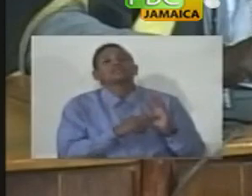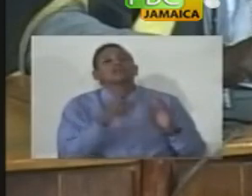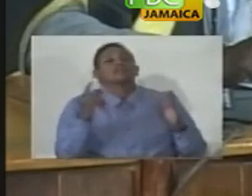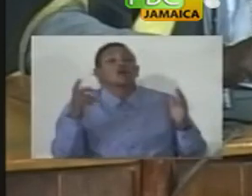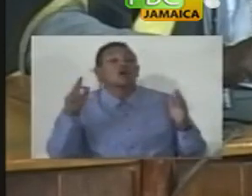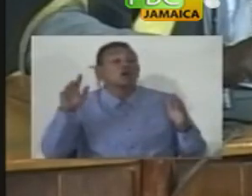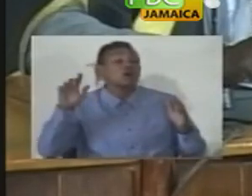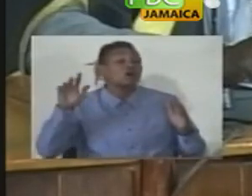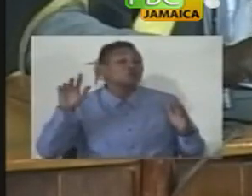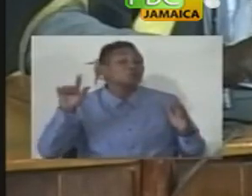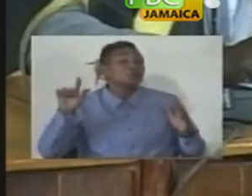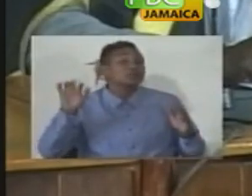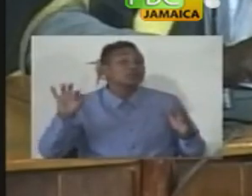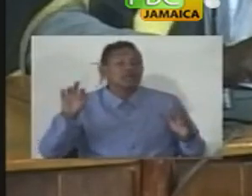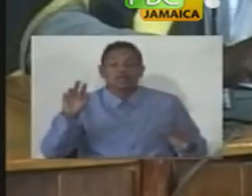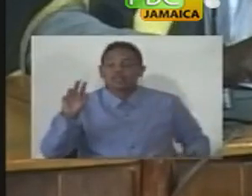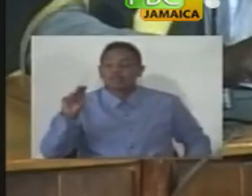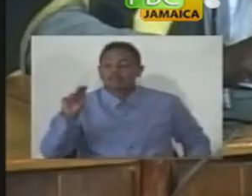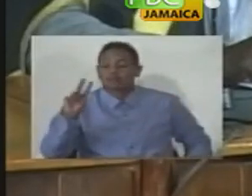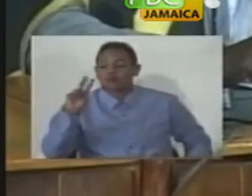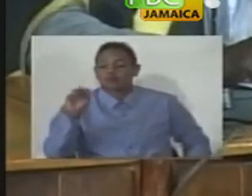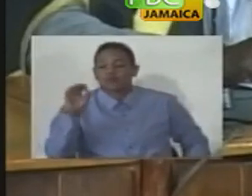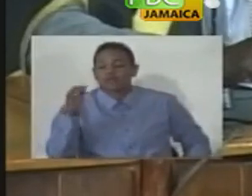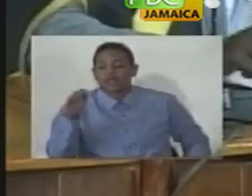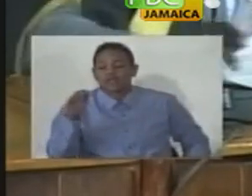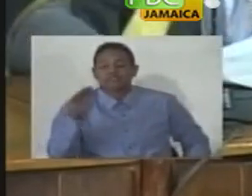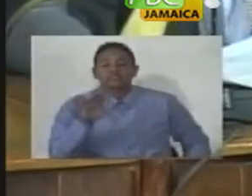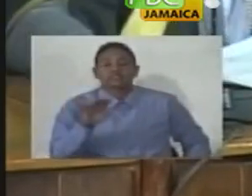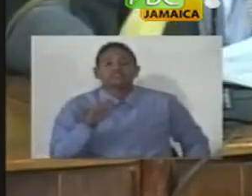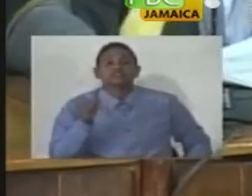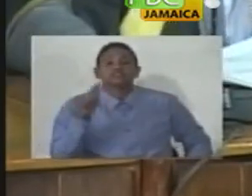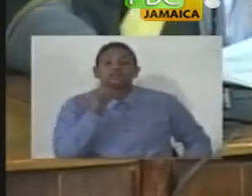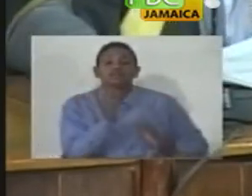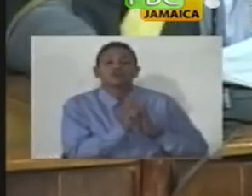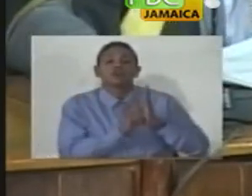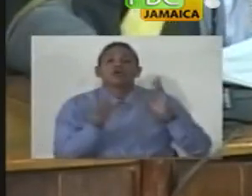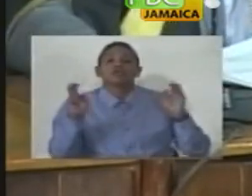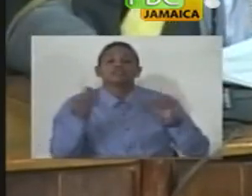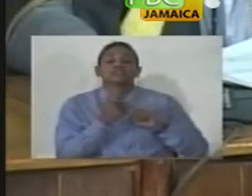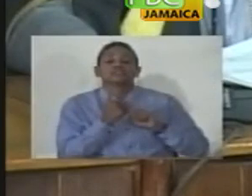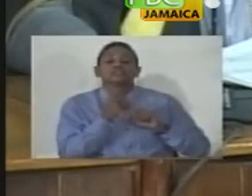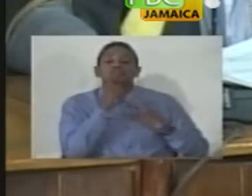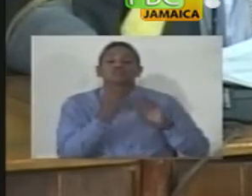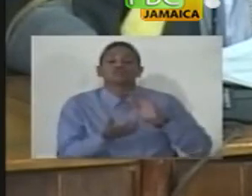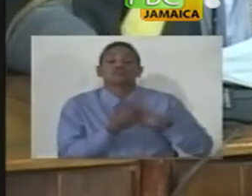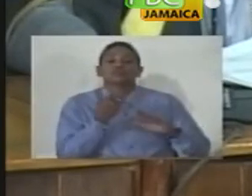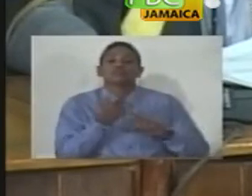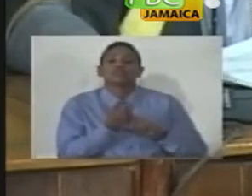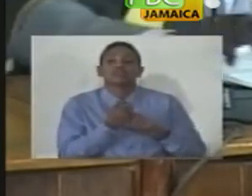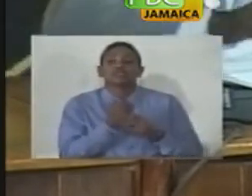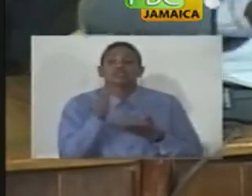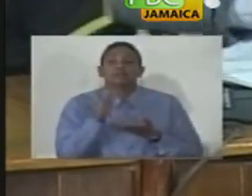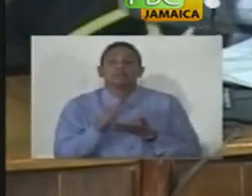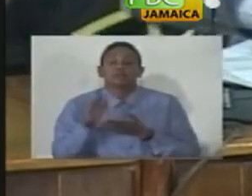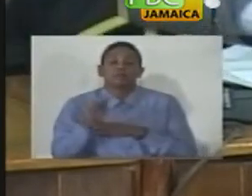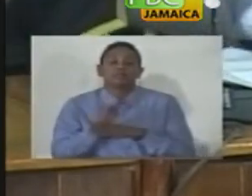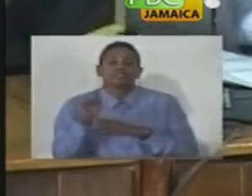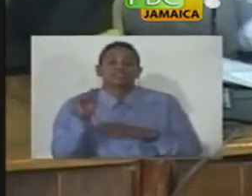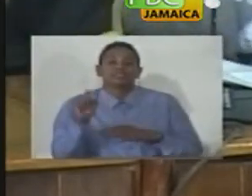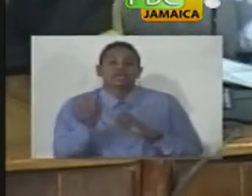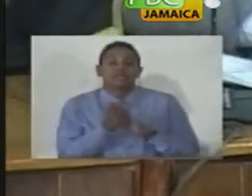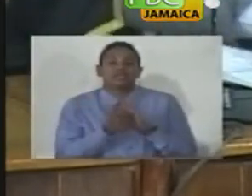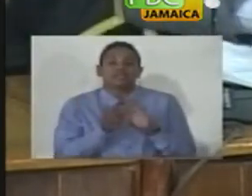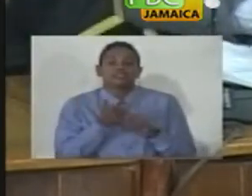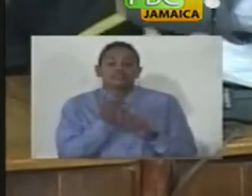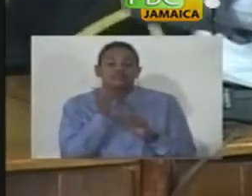that on the 29th day of November 2019, a bill entitled An Act to Repeal the Minimum Business Tax Act was